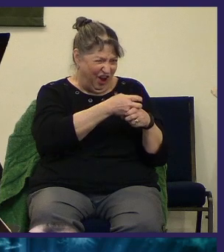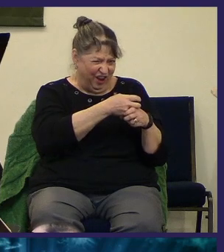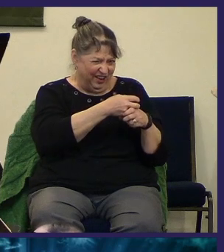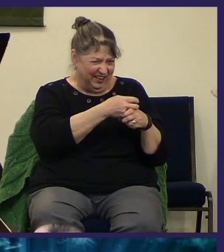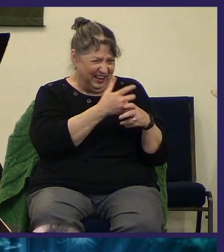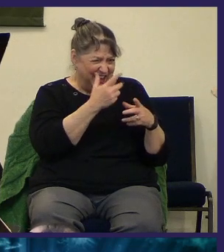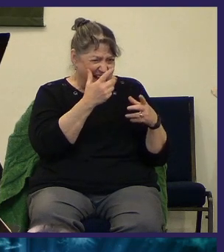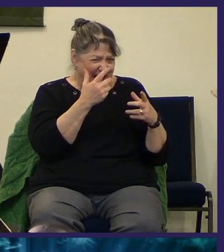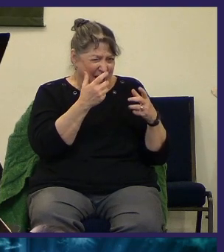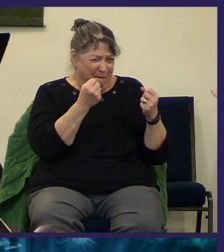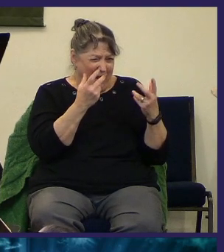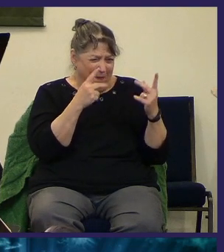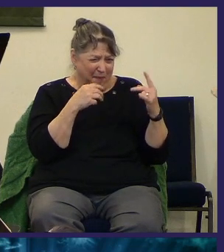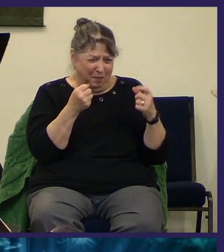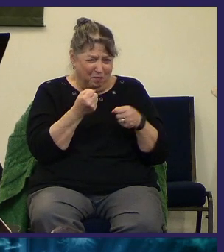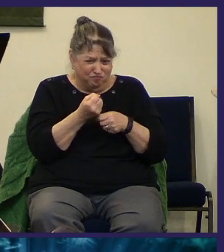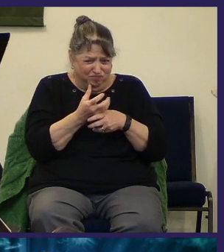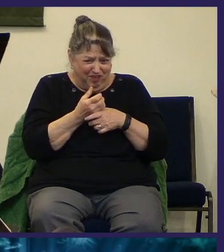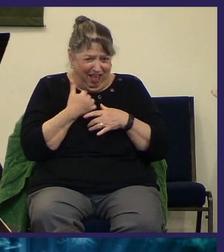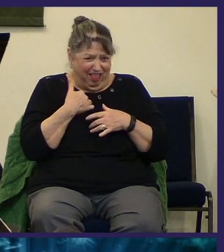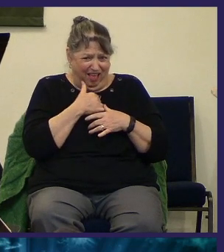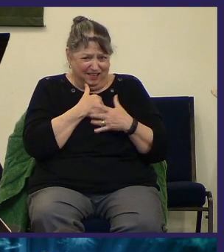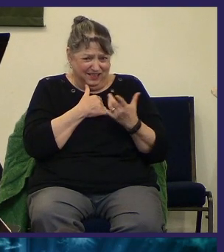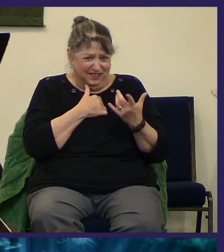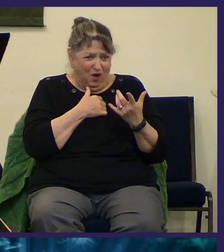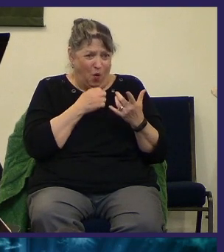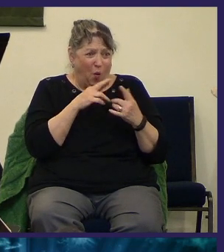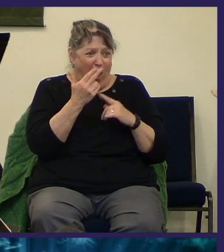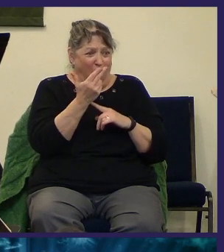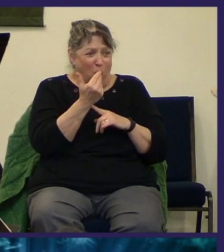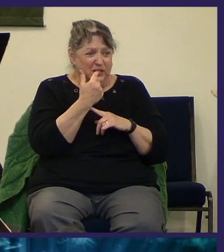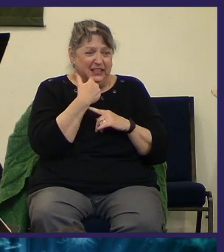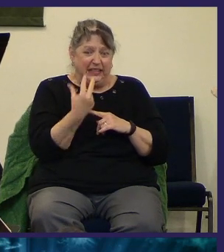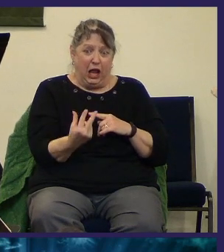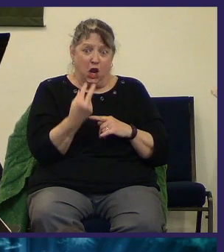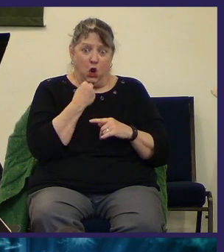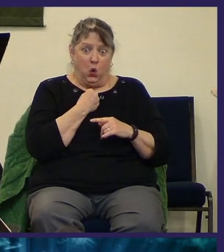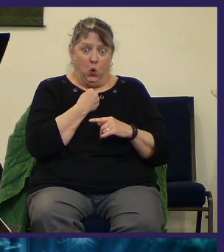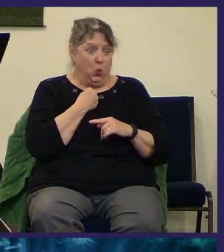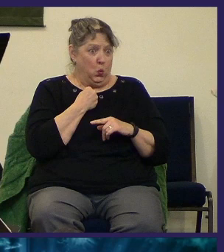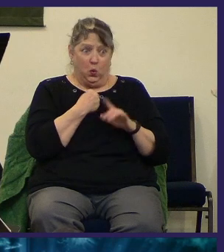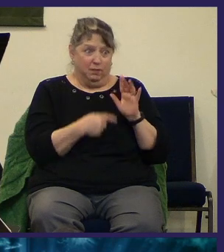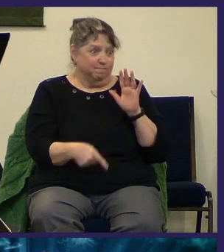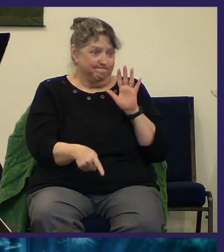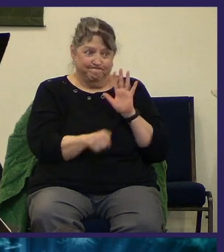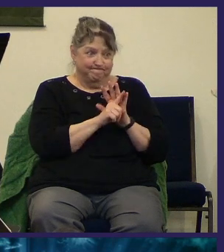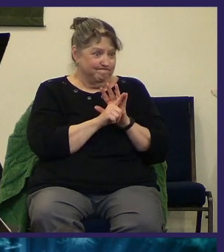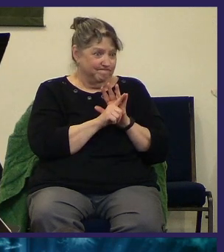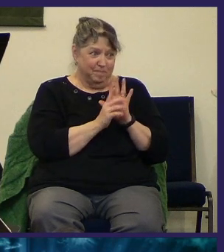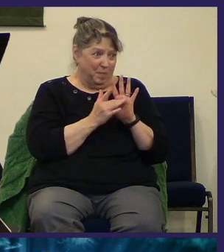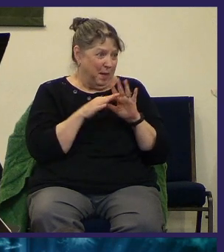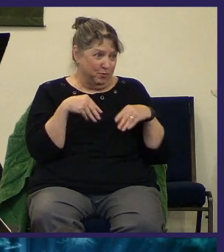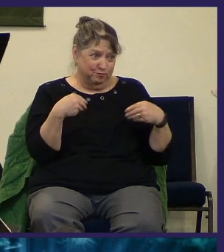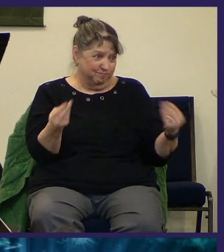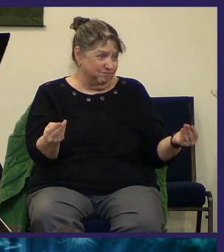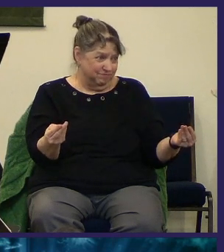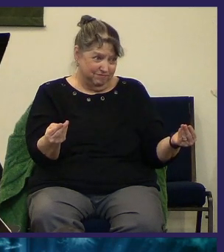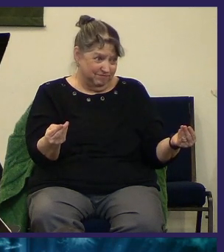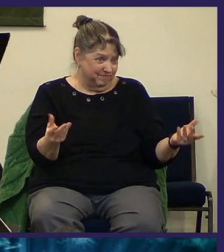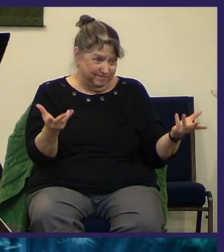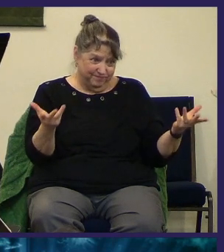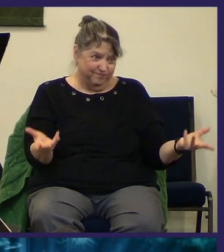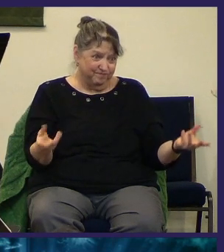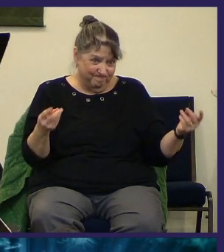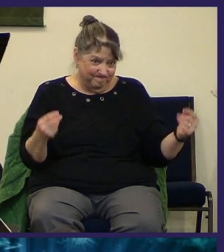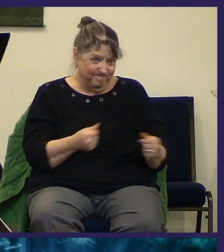word there are a few hotels that we are no longer allowed to put bibles into unfortunately